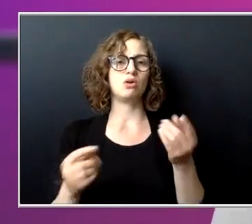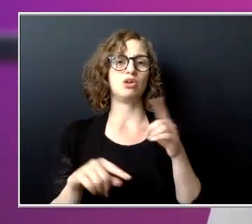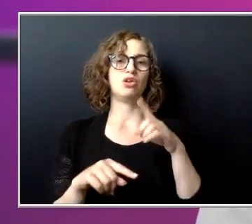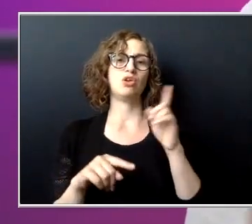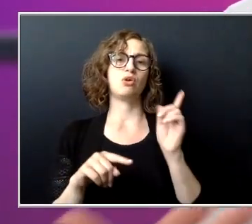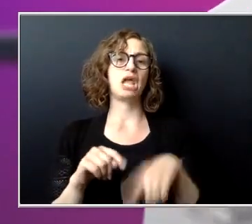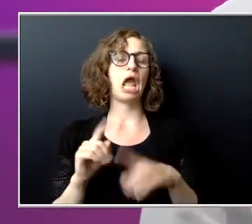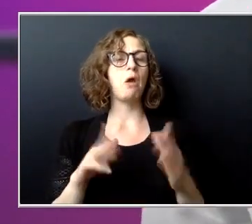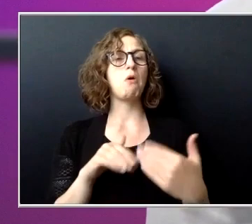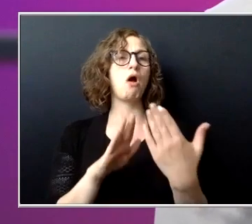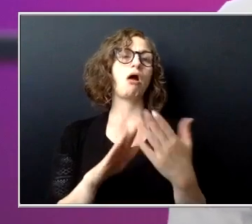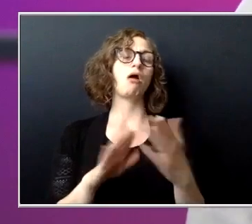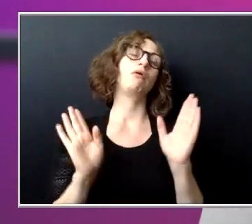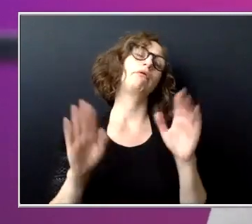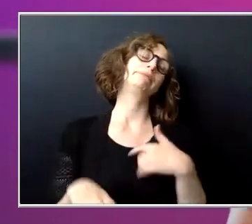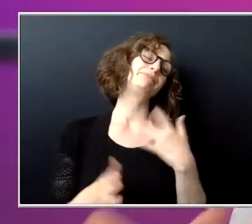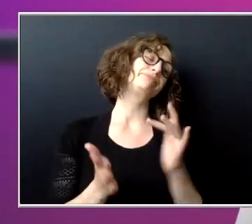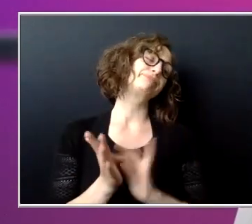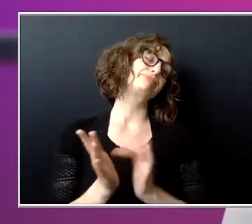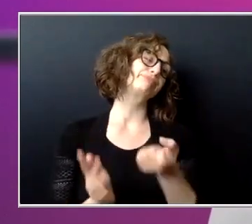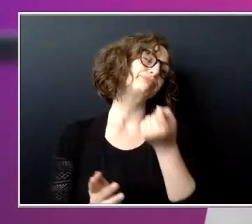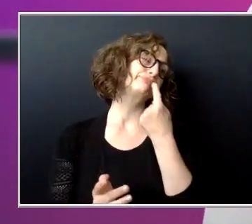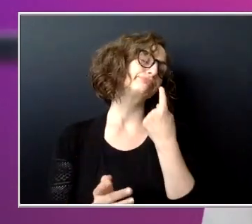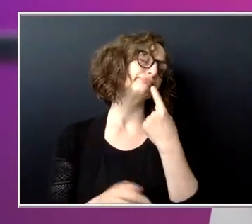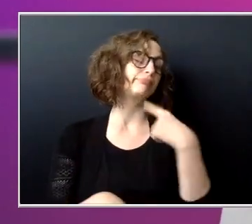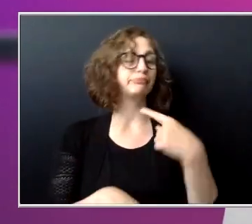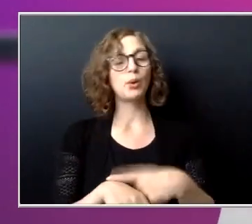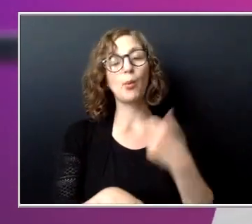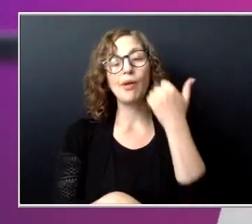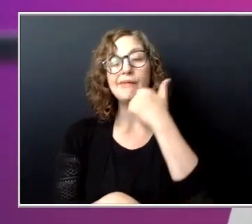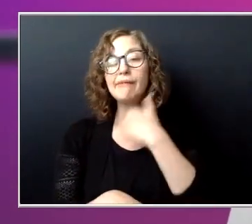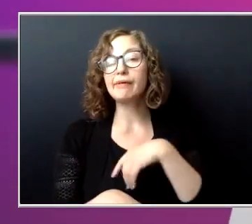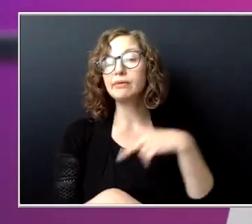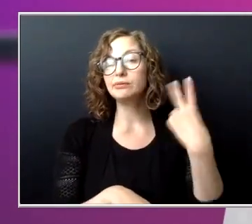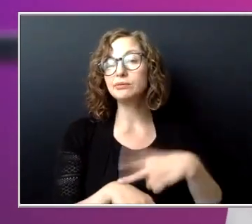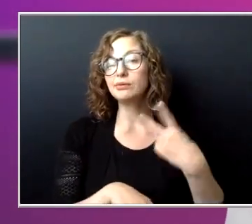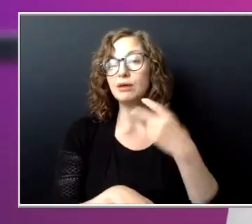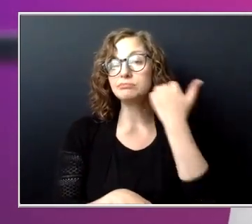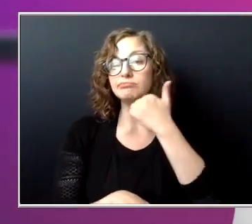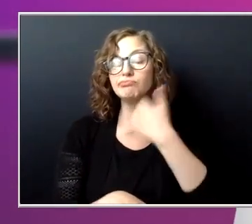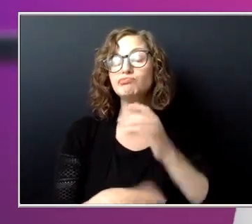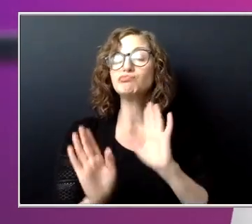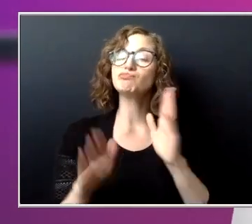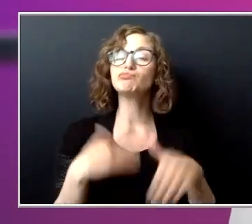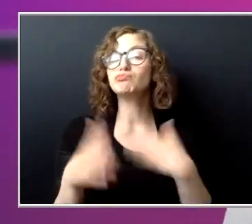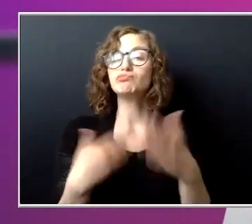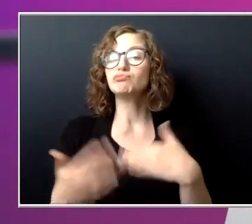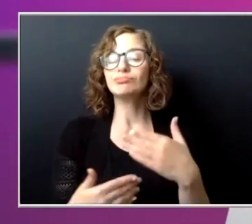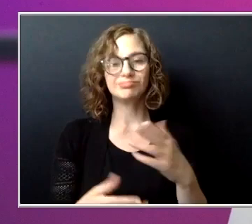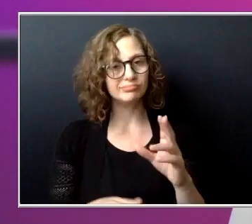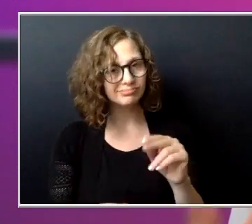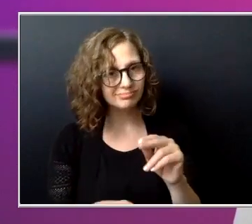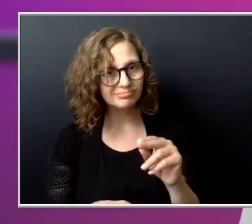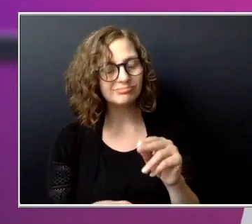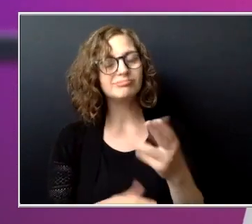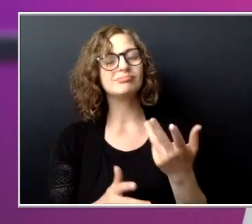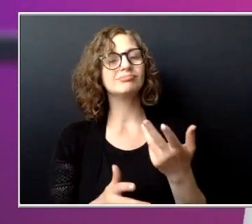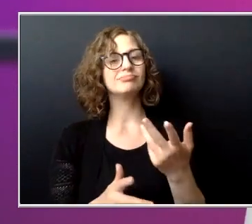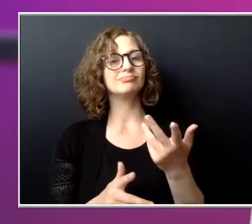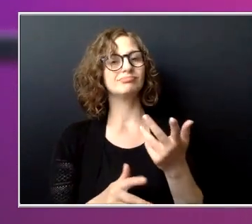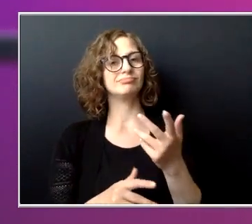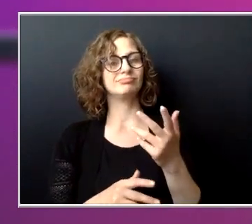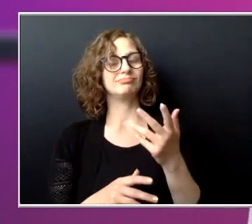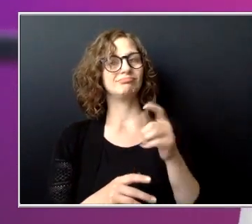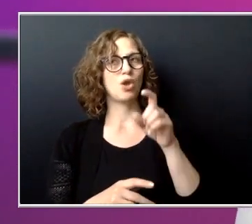this is something I'm going to take a medicine once a day or twice a day, but it really is something that challenges us from a more holistic point of